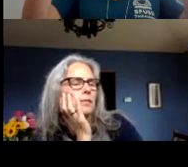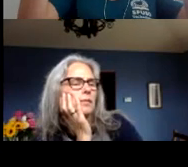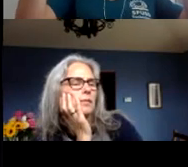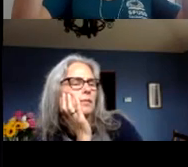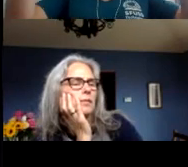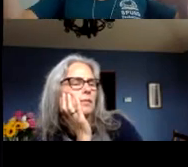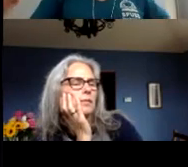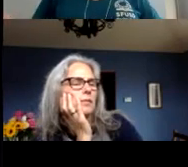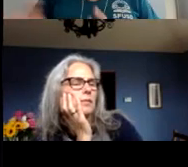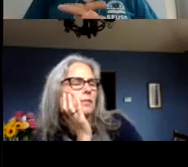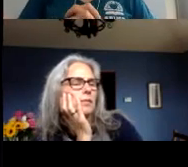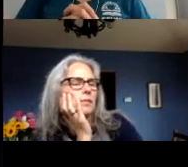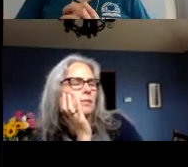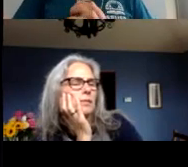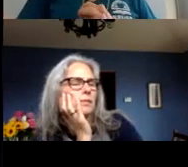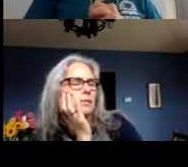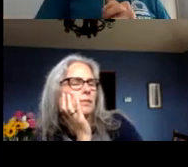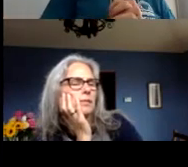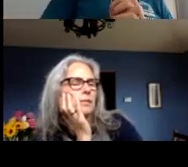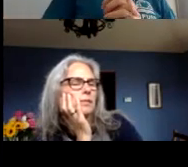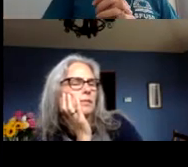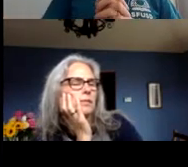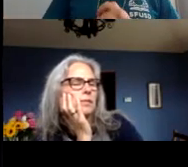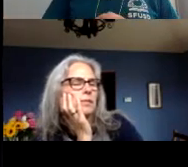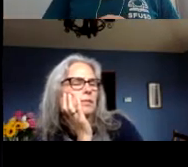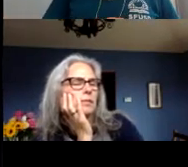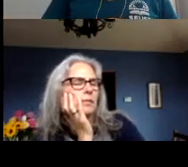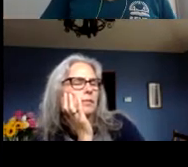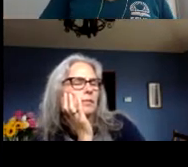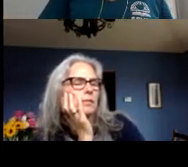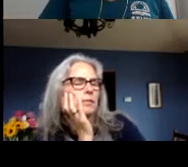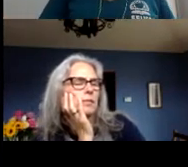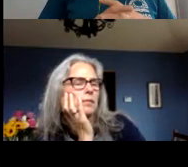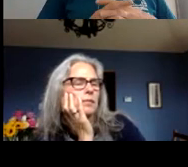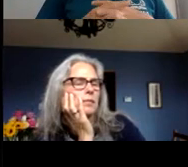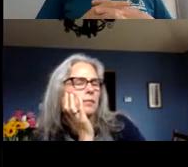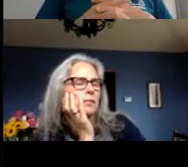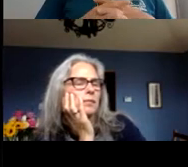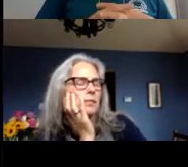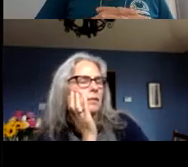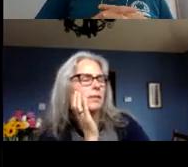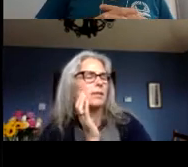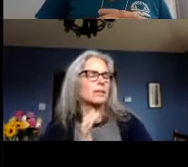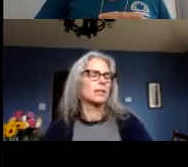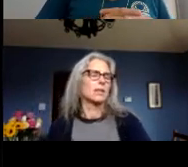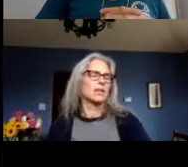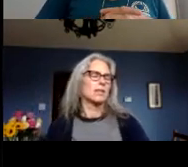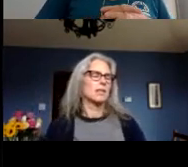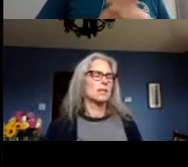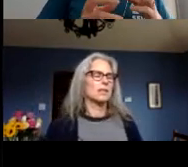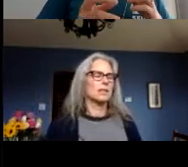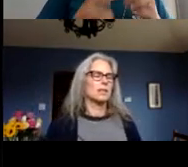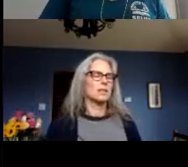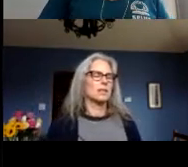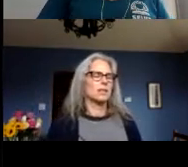you're like, do all these like creative, crazy things. I love them. Okay. I wanted to go ahead.